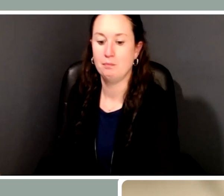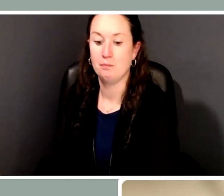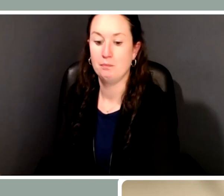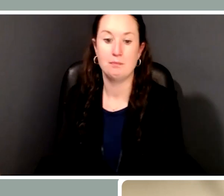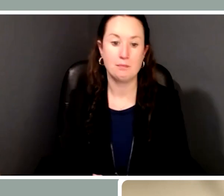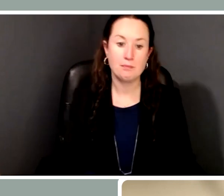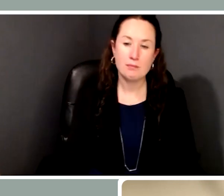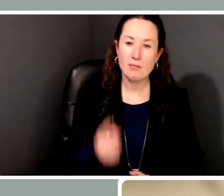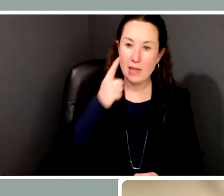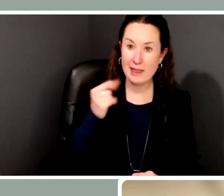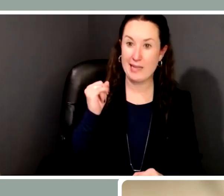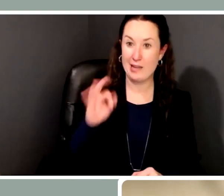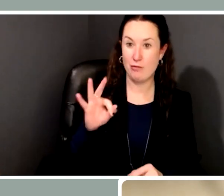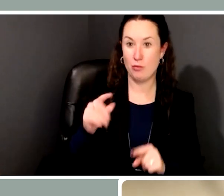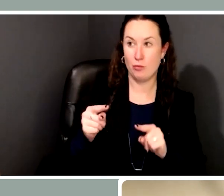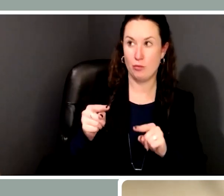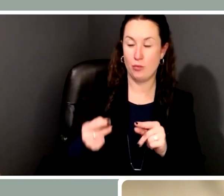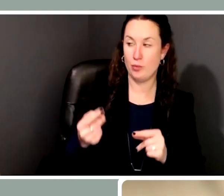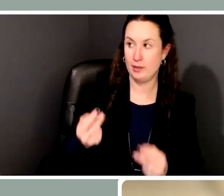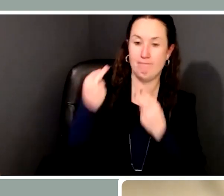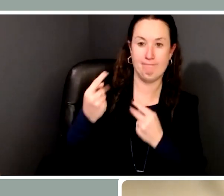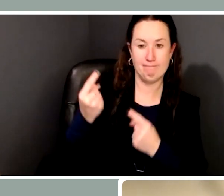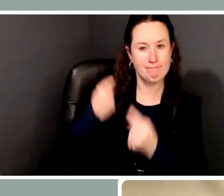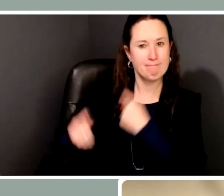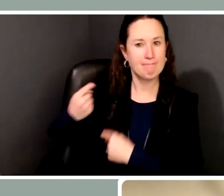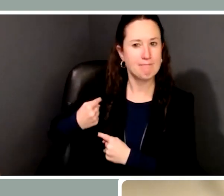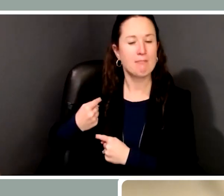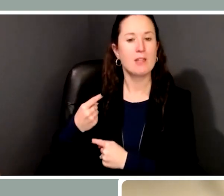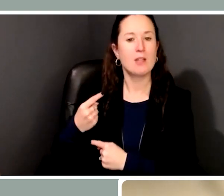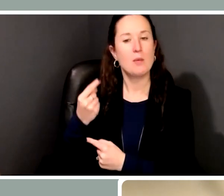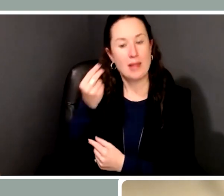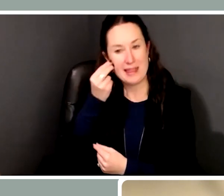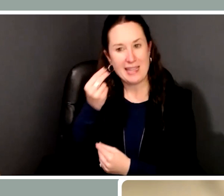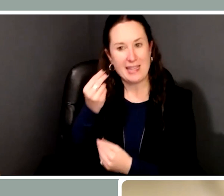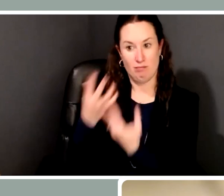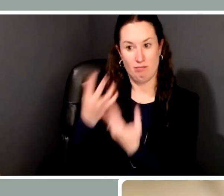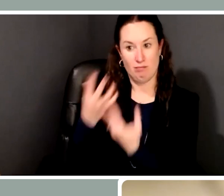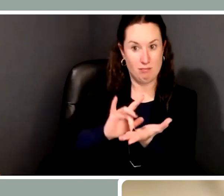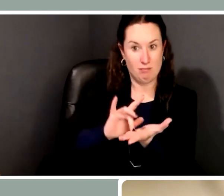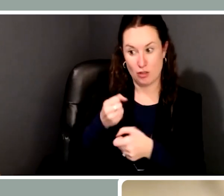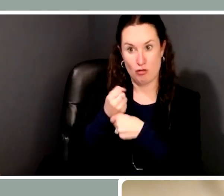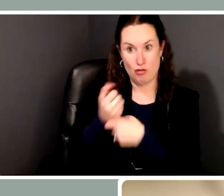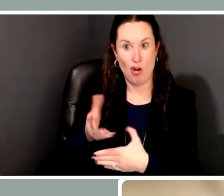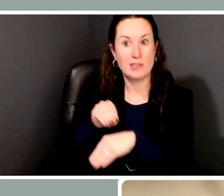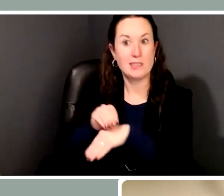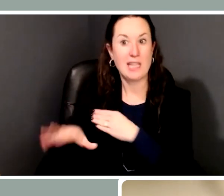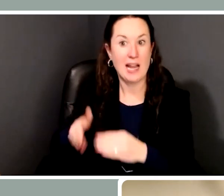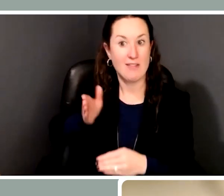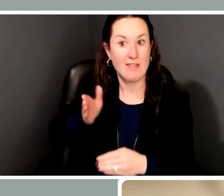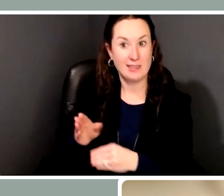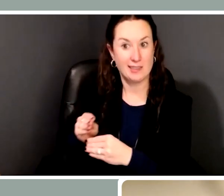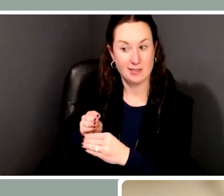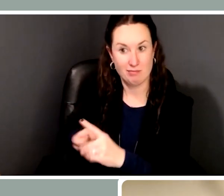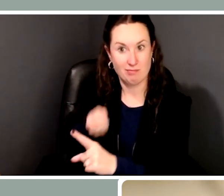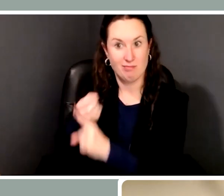a while, our first thought was if we give somebody side effects and the drug is harsher, maybe it works better. And so, that was sort of the